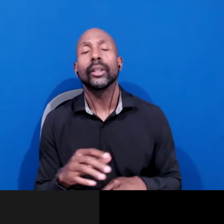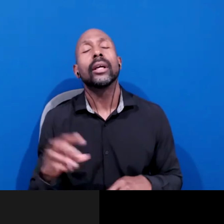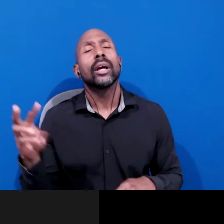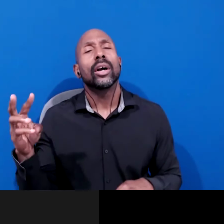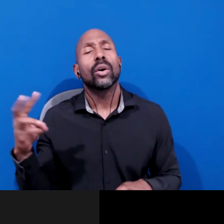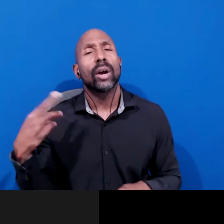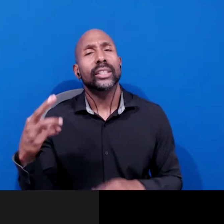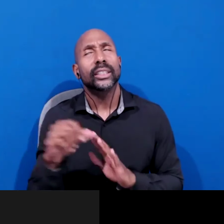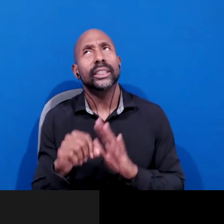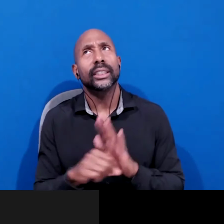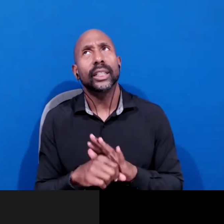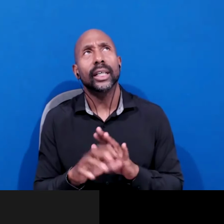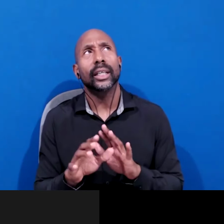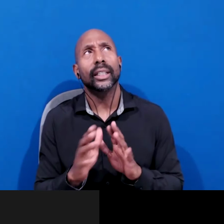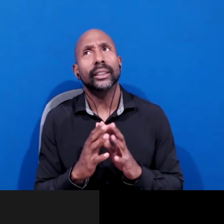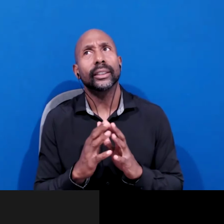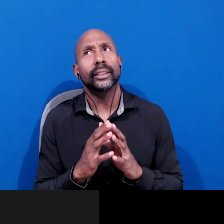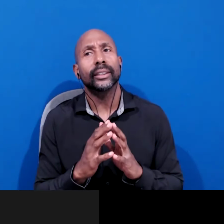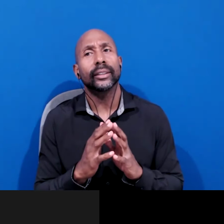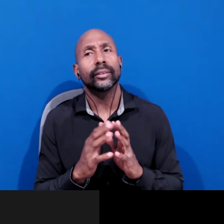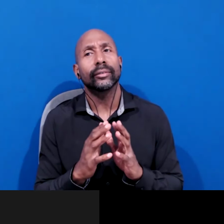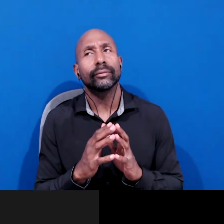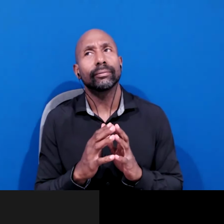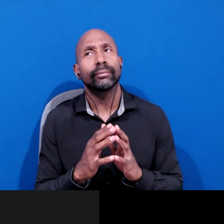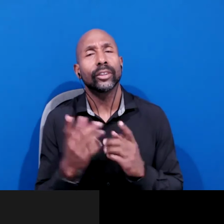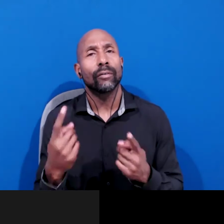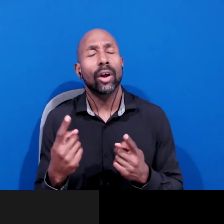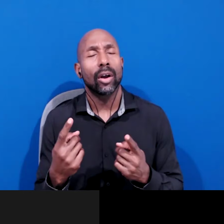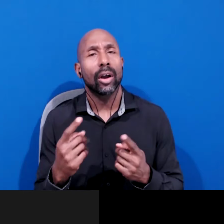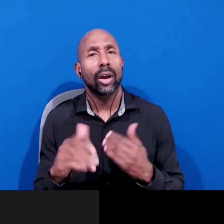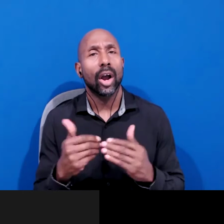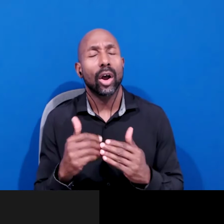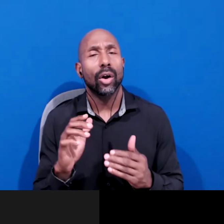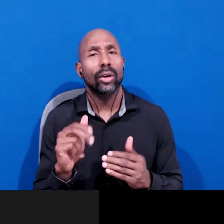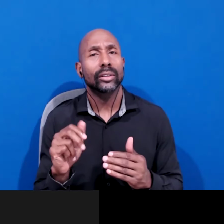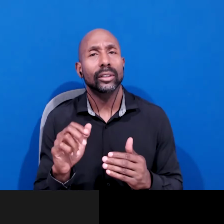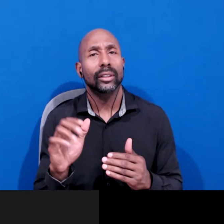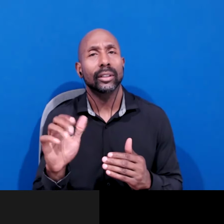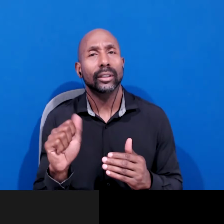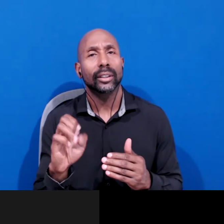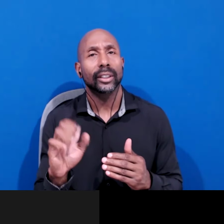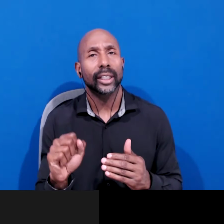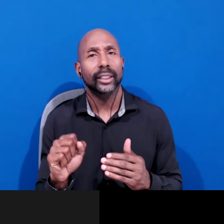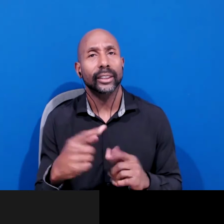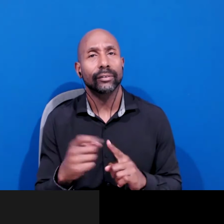state, so far all the cases that we've seen have been people who got the infection abroad.